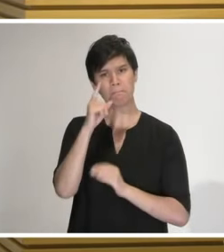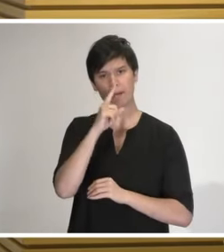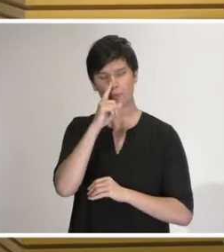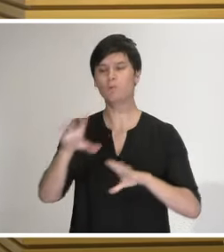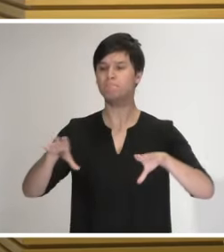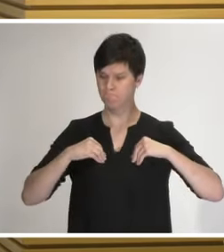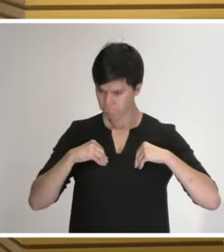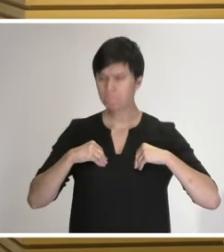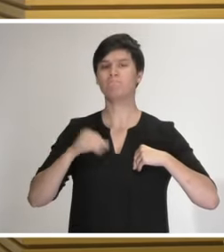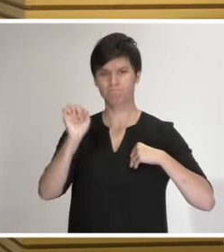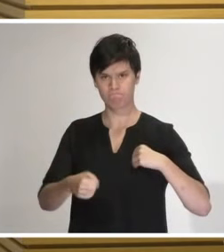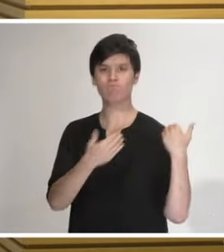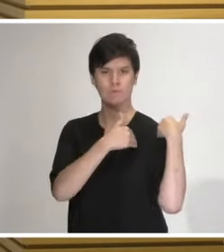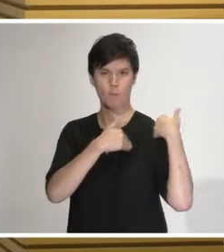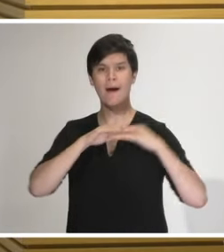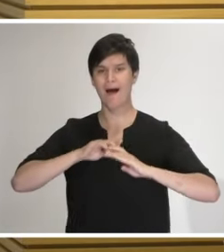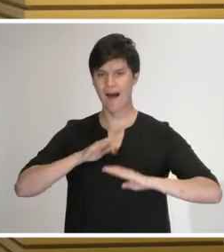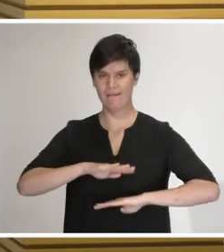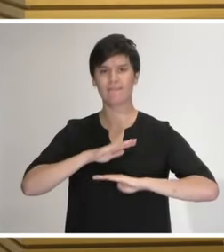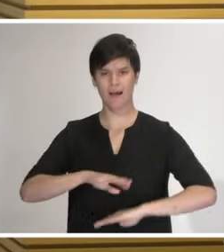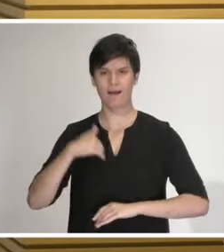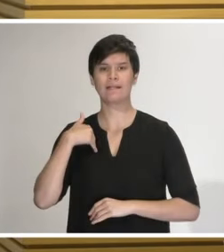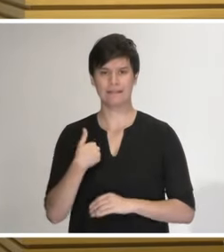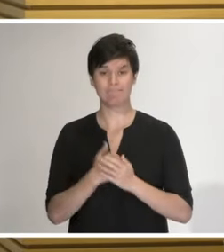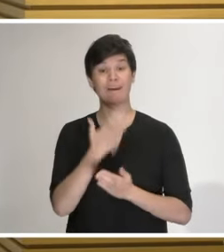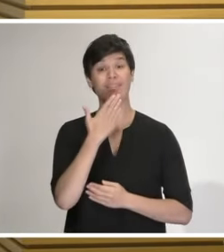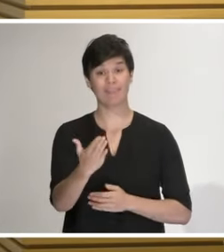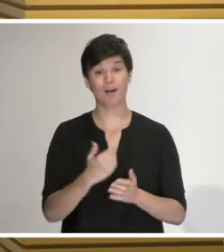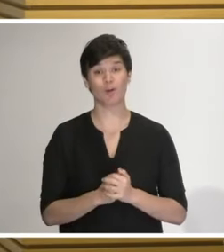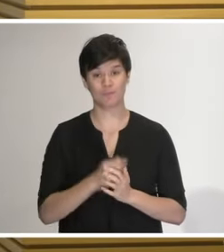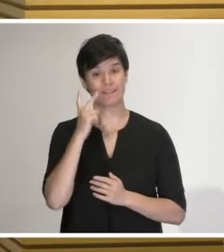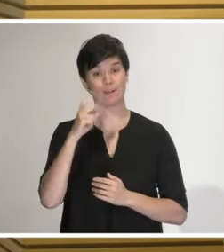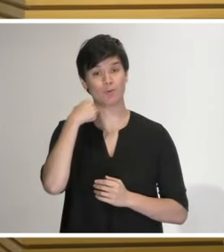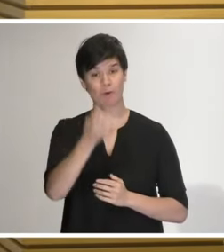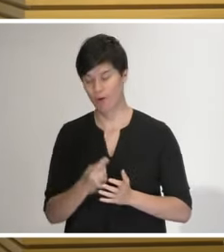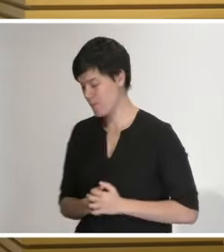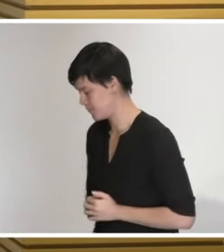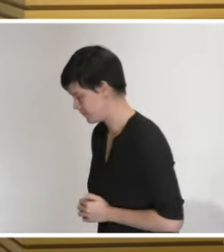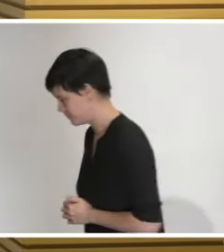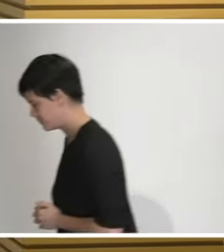contribution that we see most New Zealanders are making to our efforts. Thank you very much, and we'll see you tomorrow.